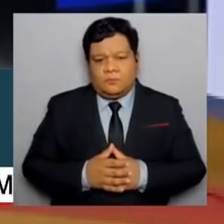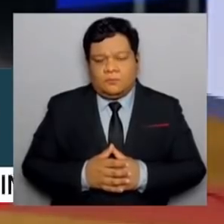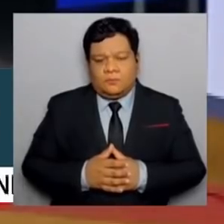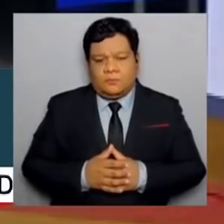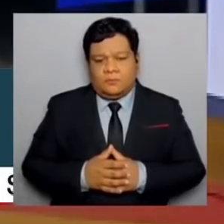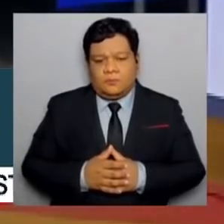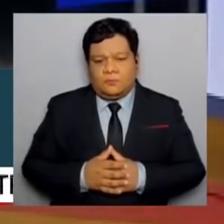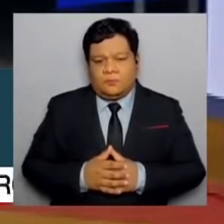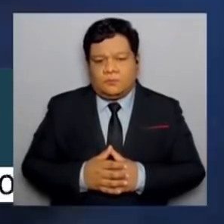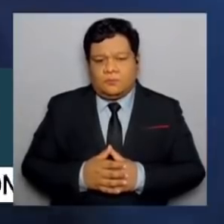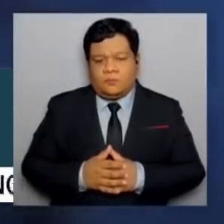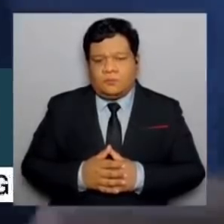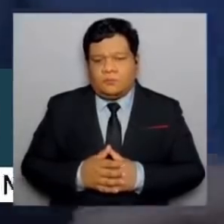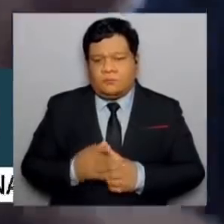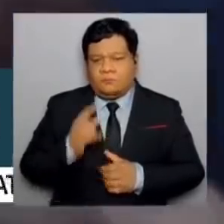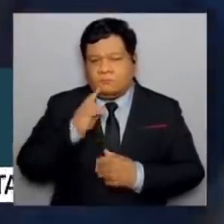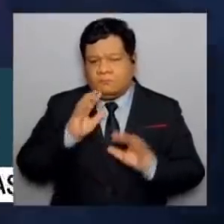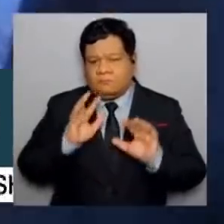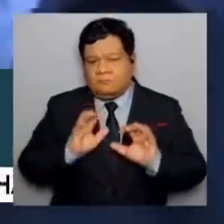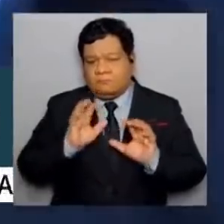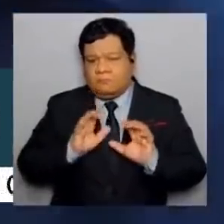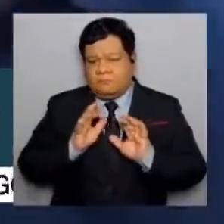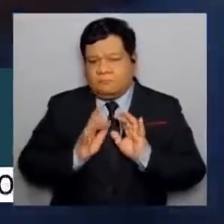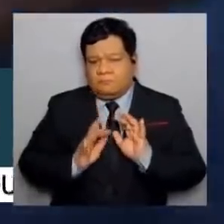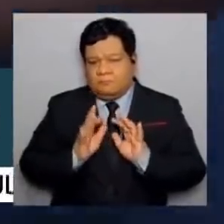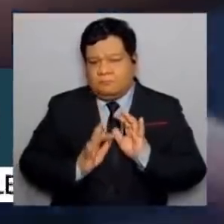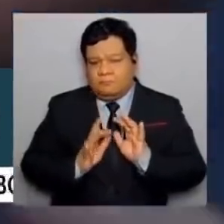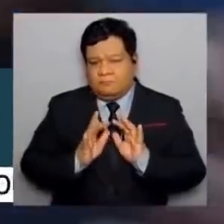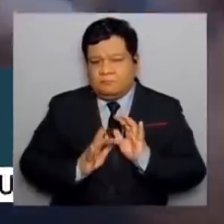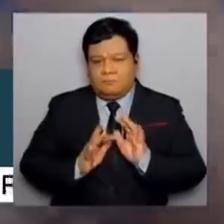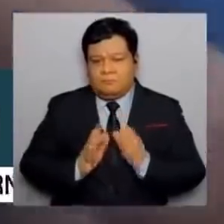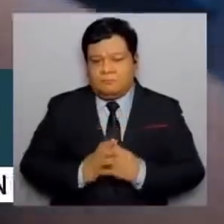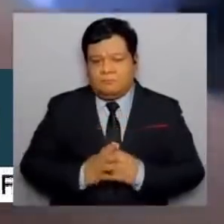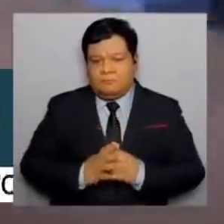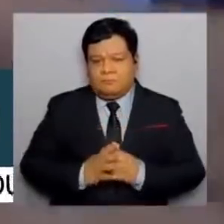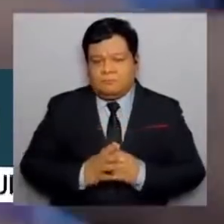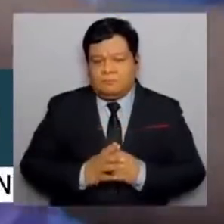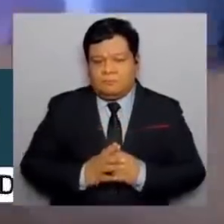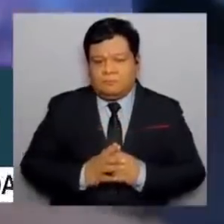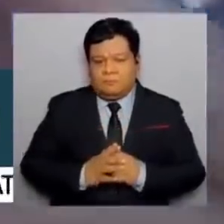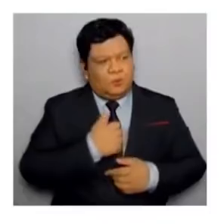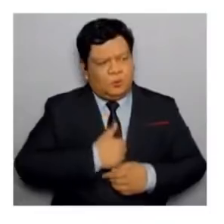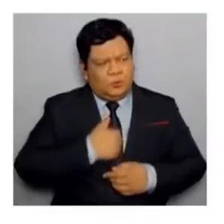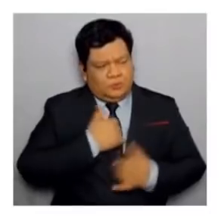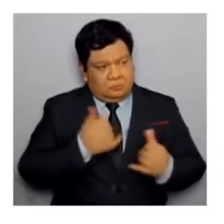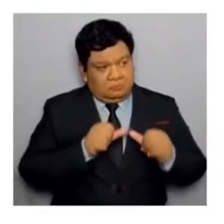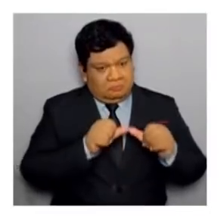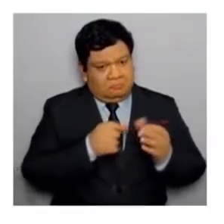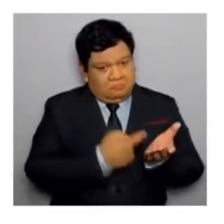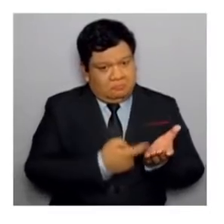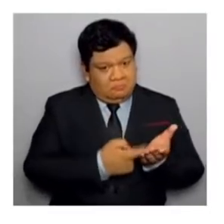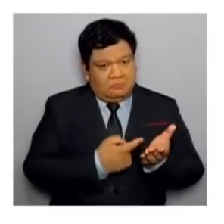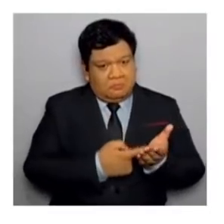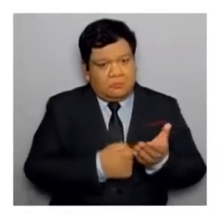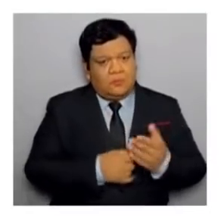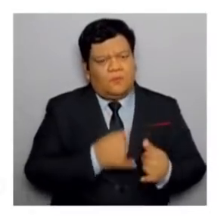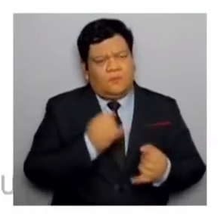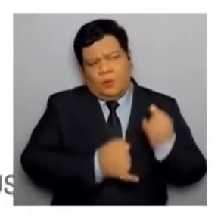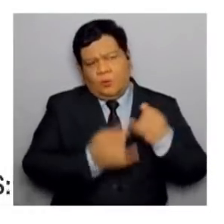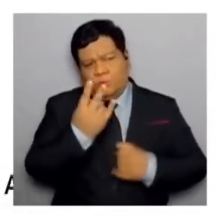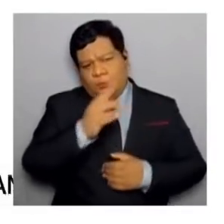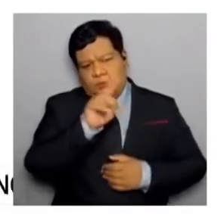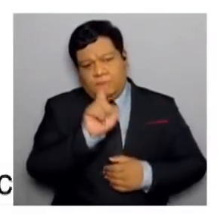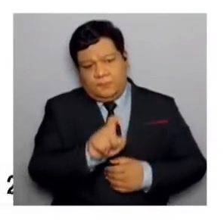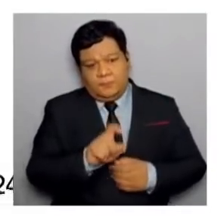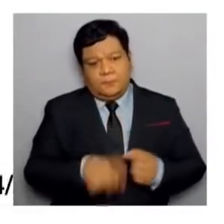Sabi ng Korte Suprema. Attorney Marañon? Since time in final two questions, Attorney Marañon. First